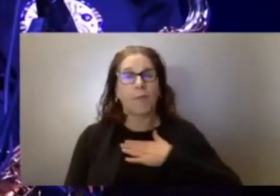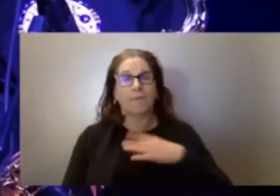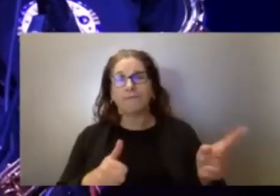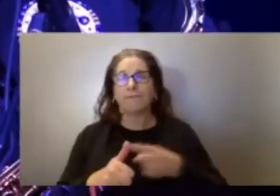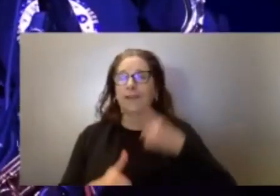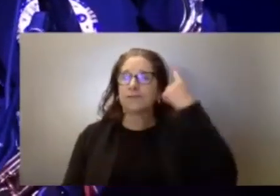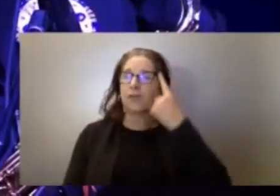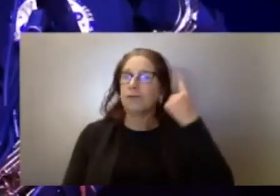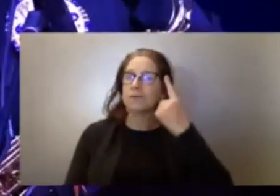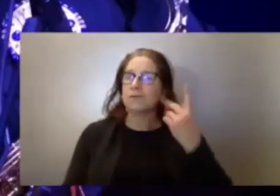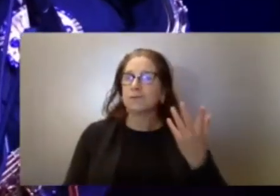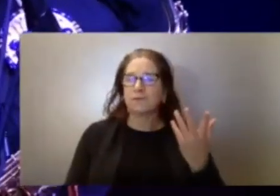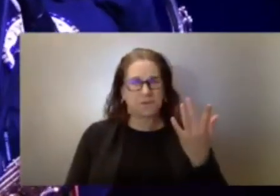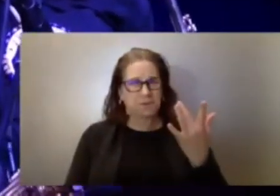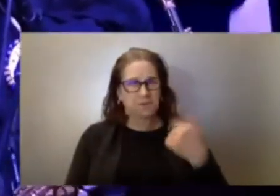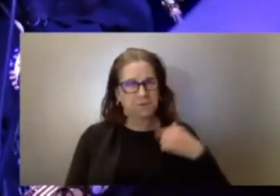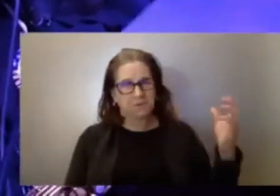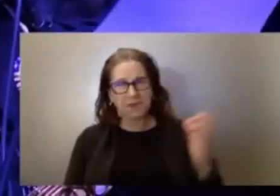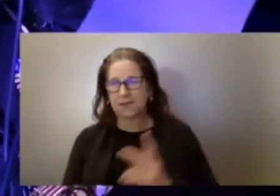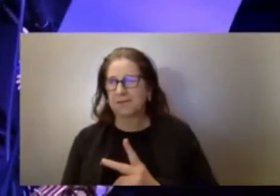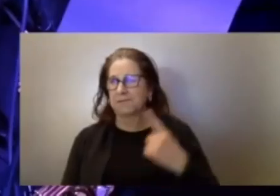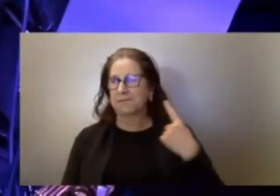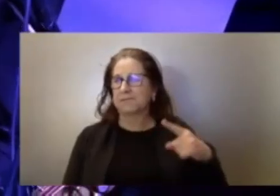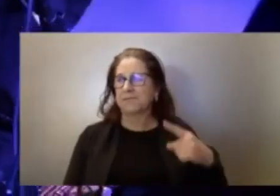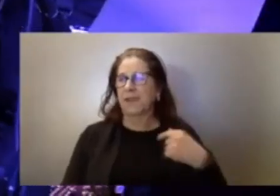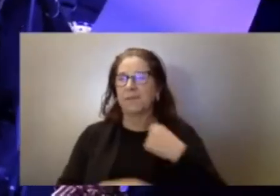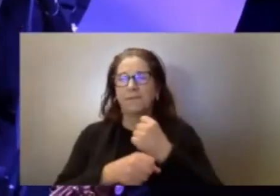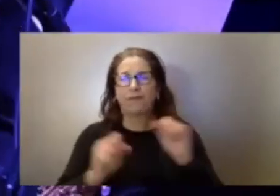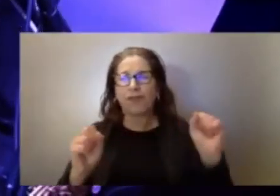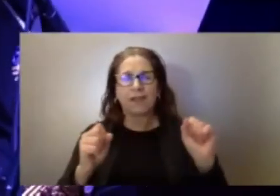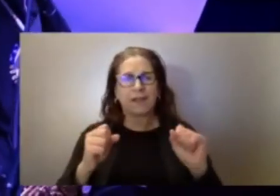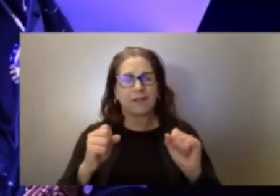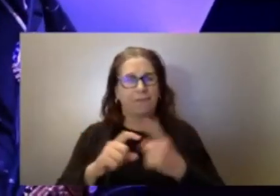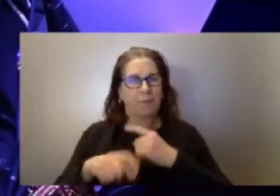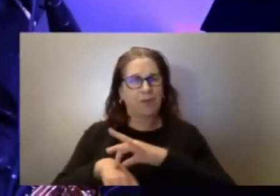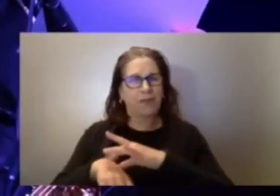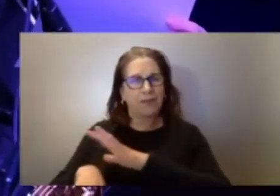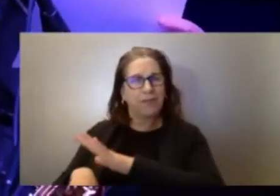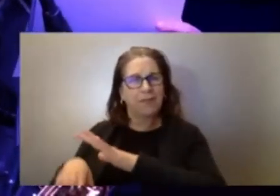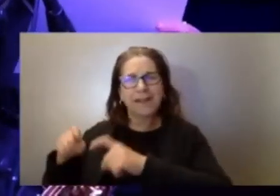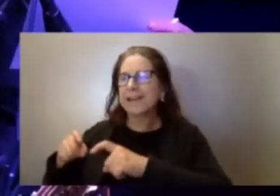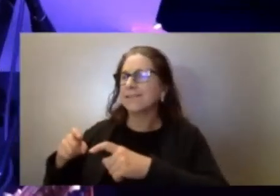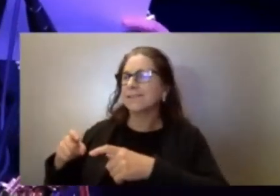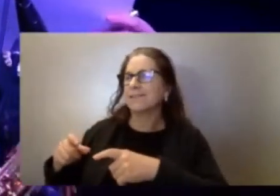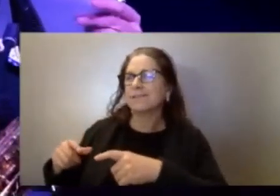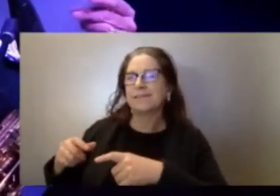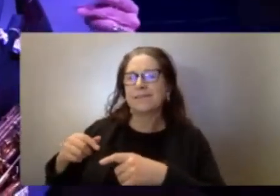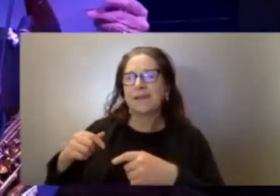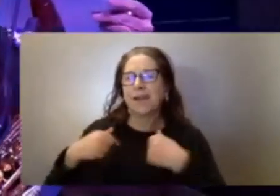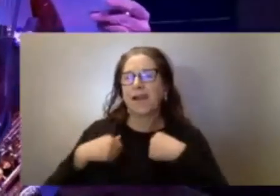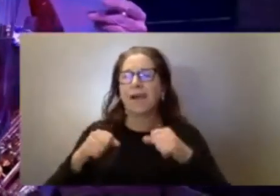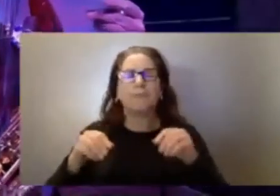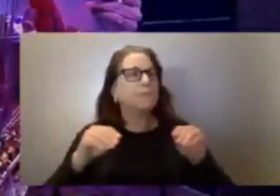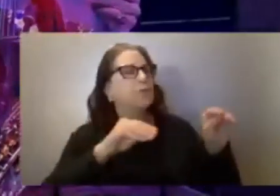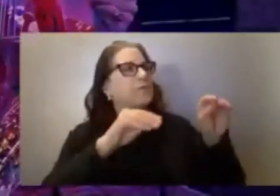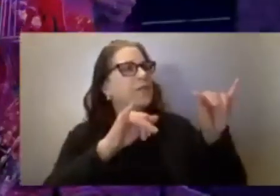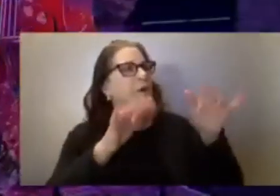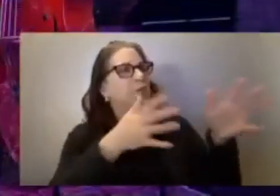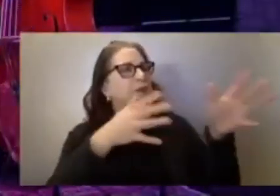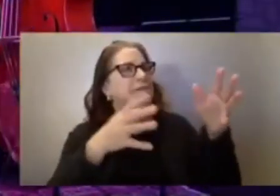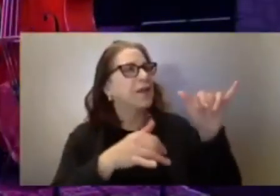My first thought was like, yeah, why would I want to do that? I am free of the needs of earth existence. I can move